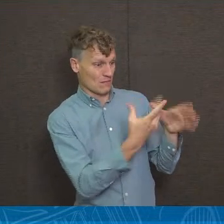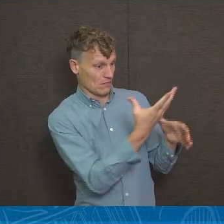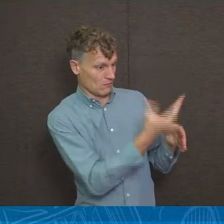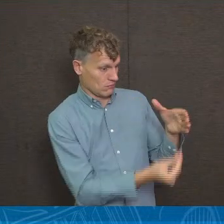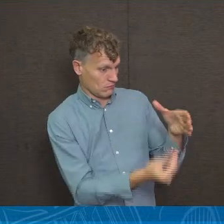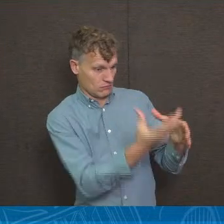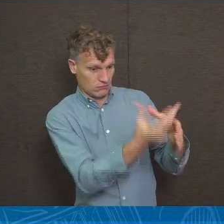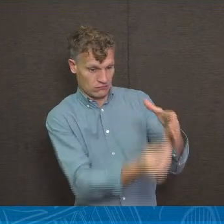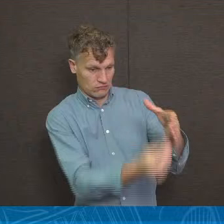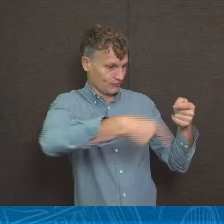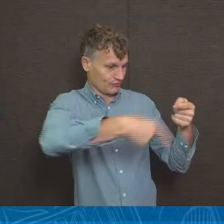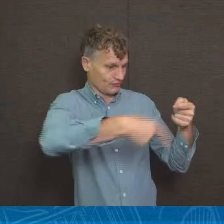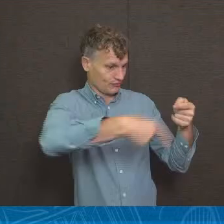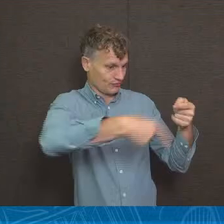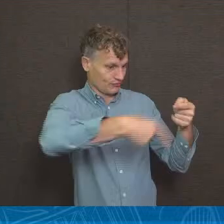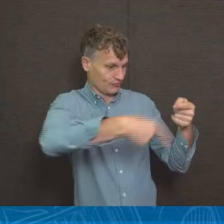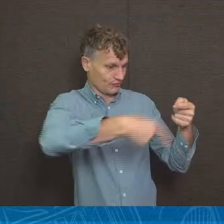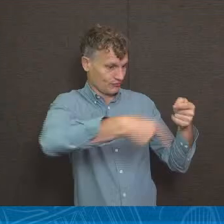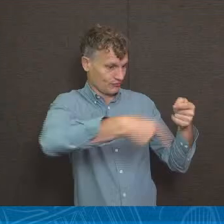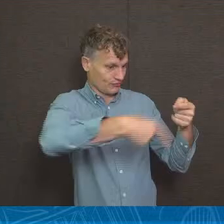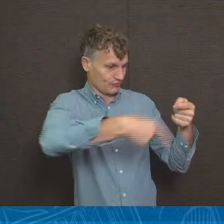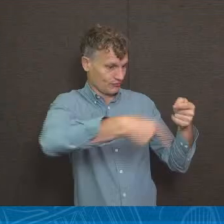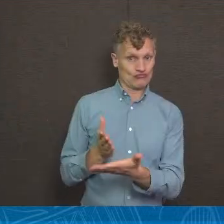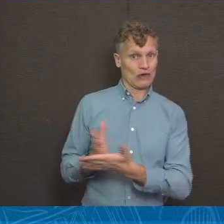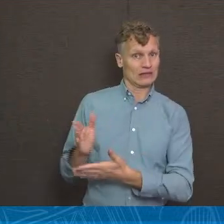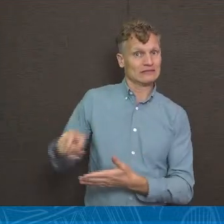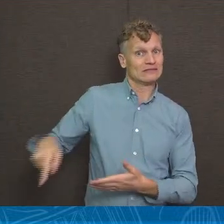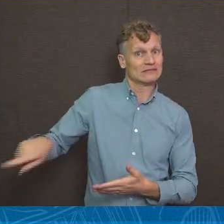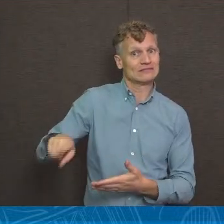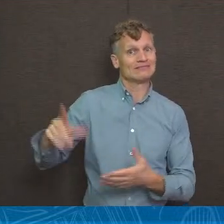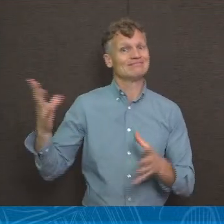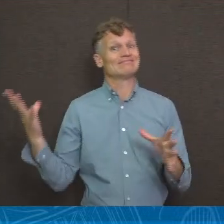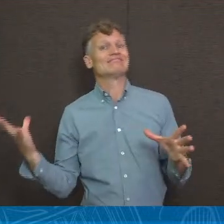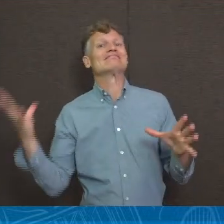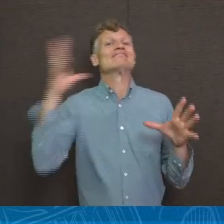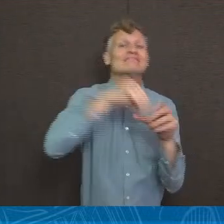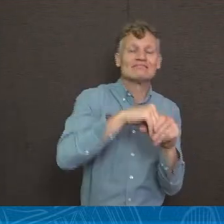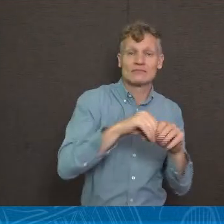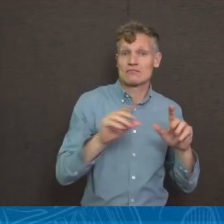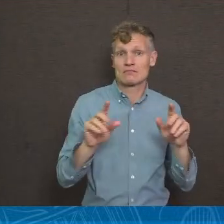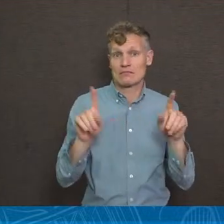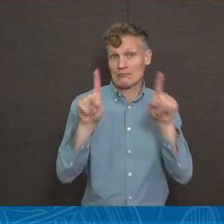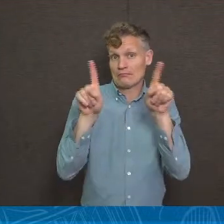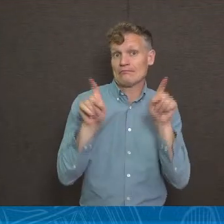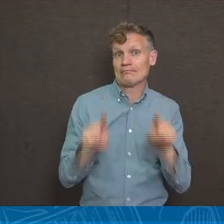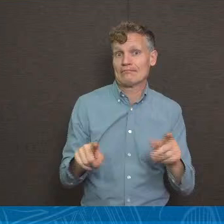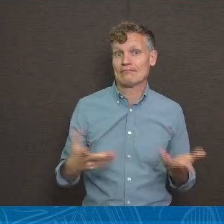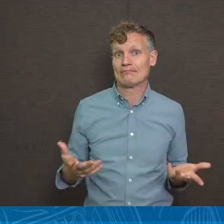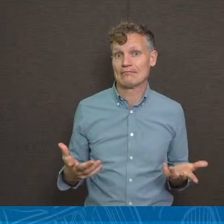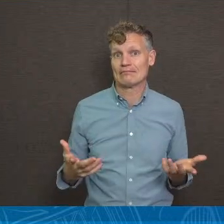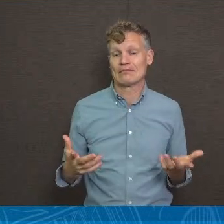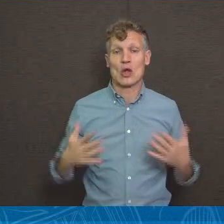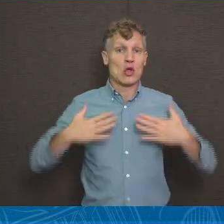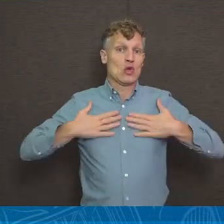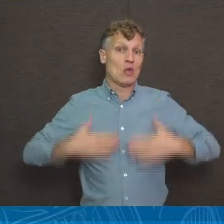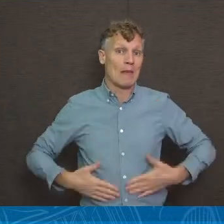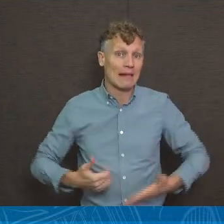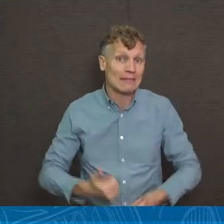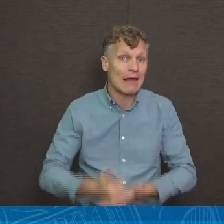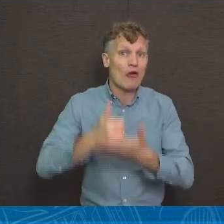the rights of people with disabilities through international humanitarian law, environment law, refugee